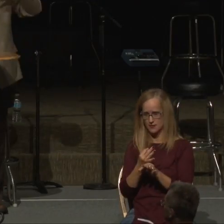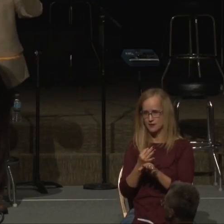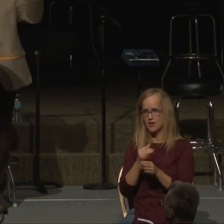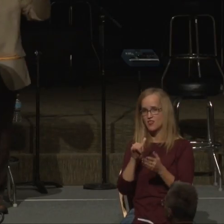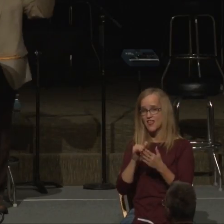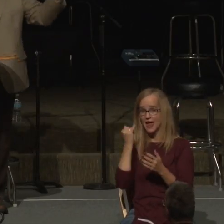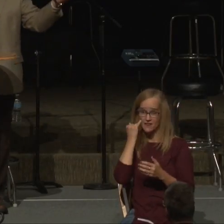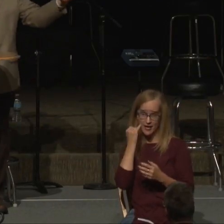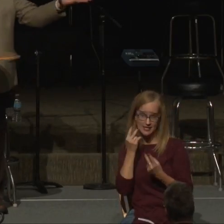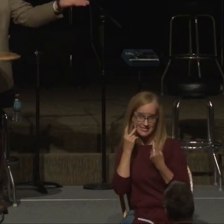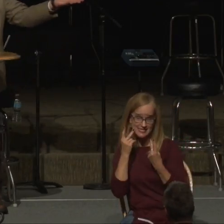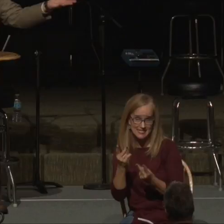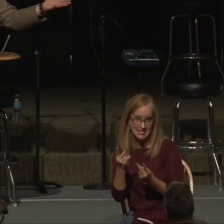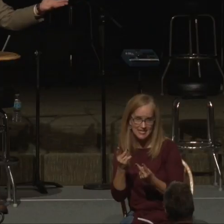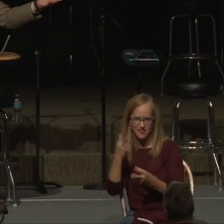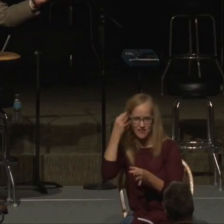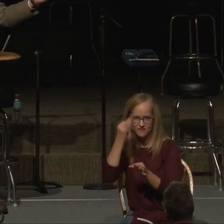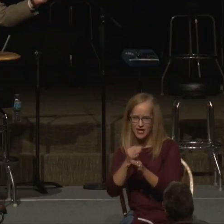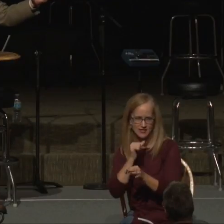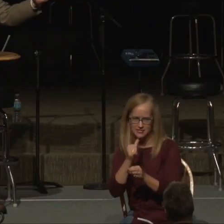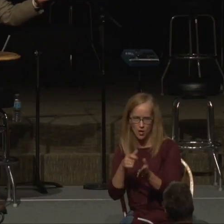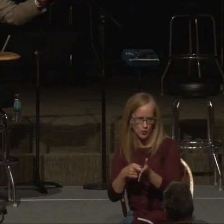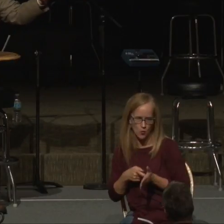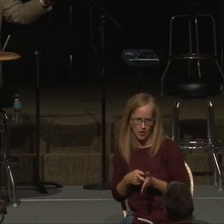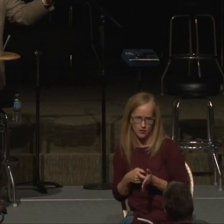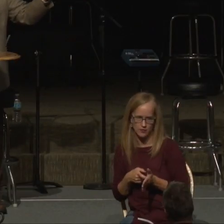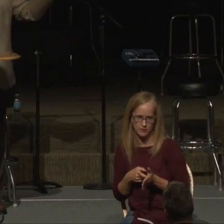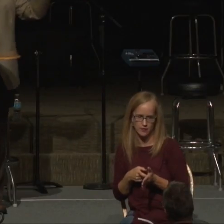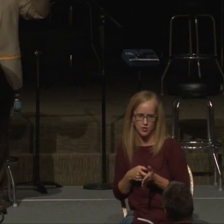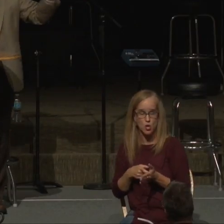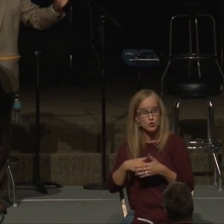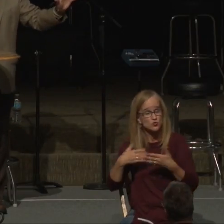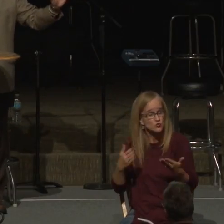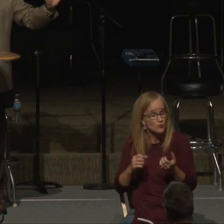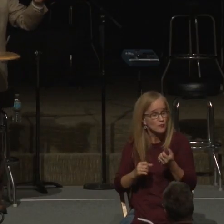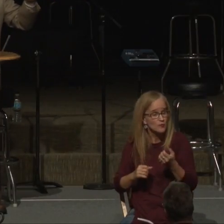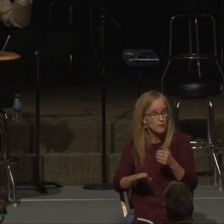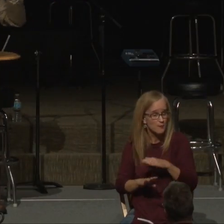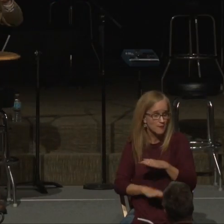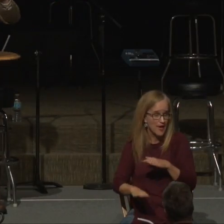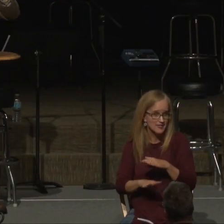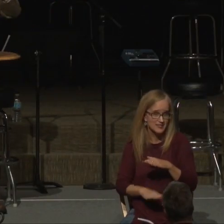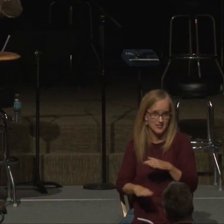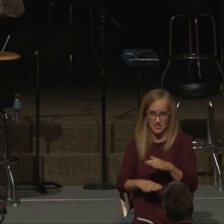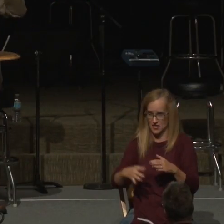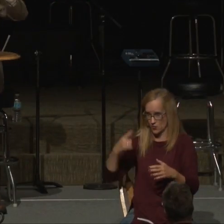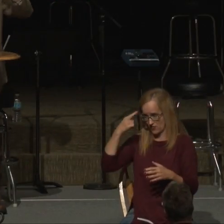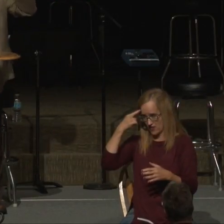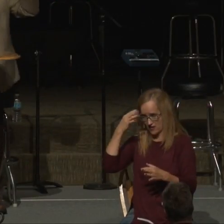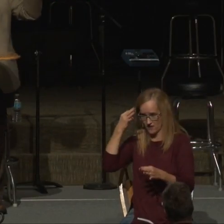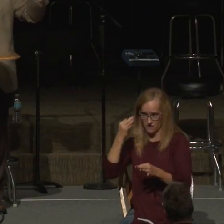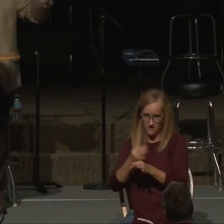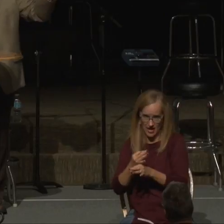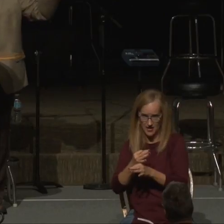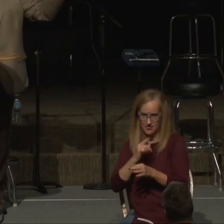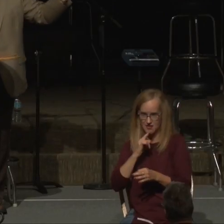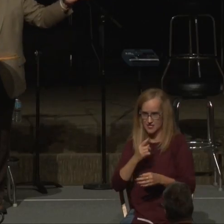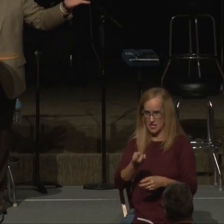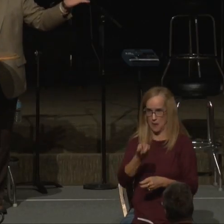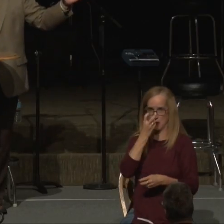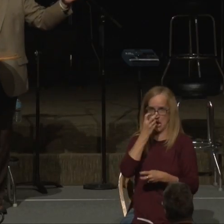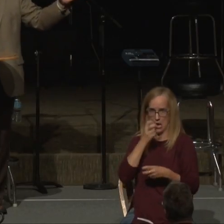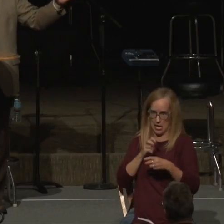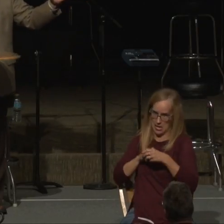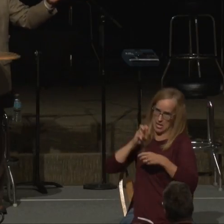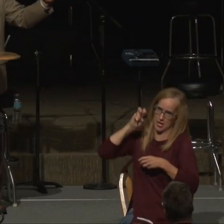That if I can see it, then faith isn't required. So basically, most people think of faith as being a blind leap into